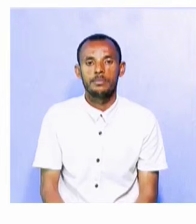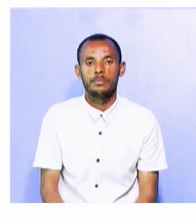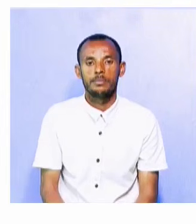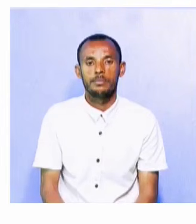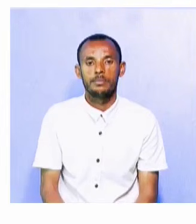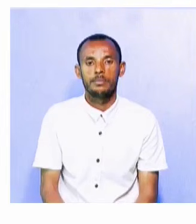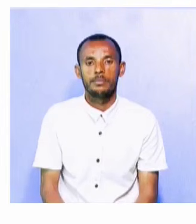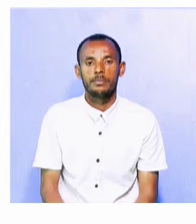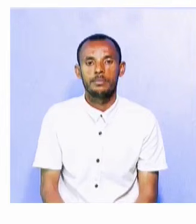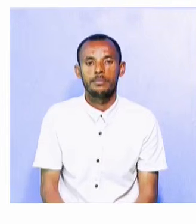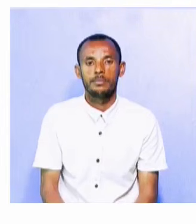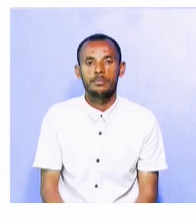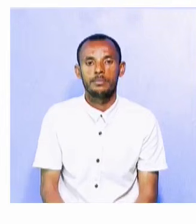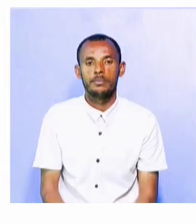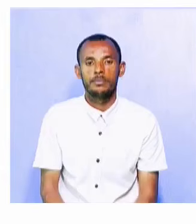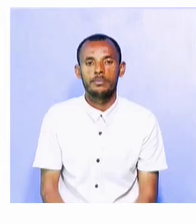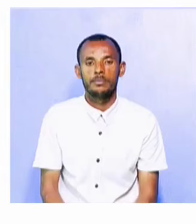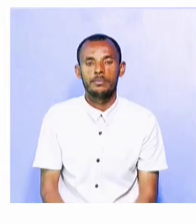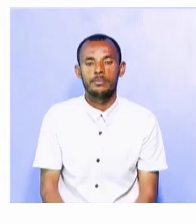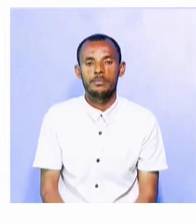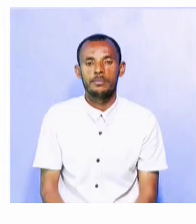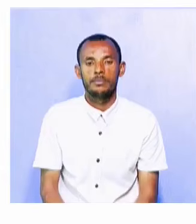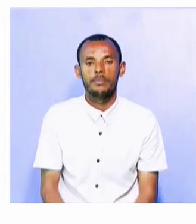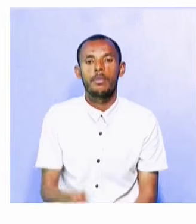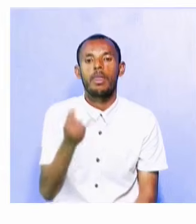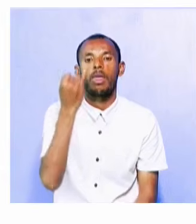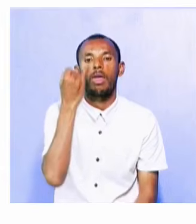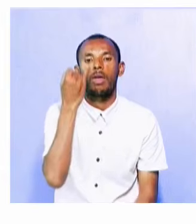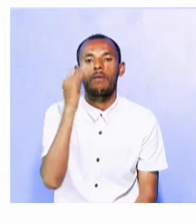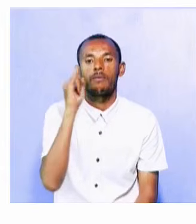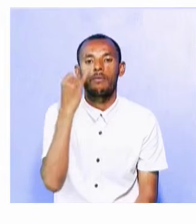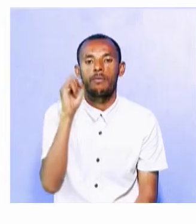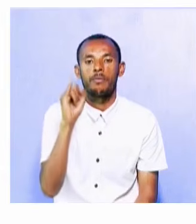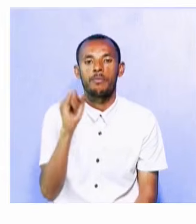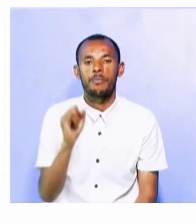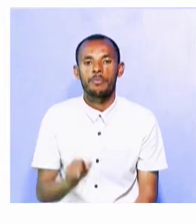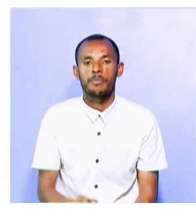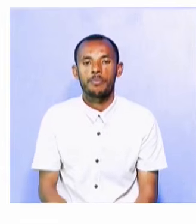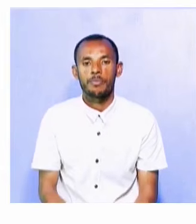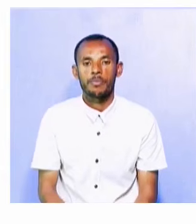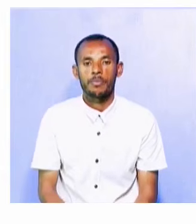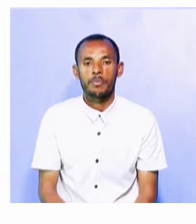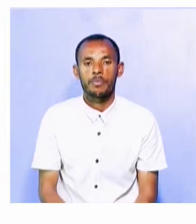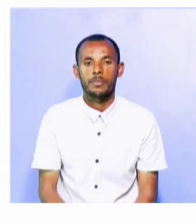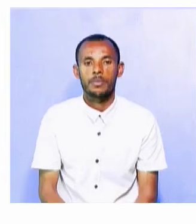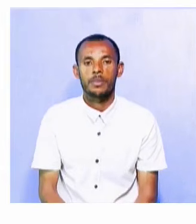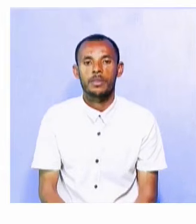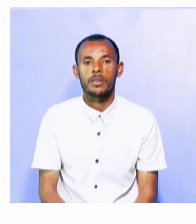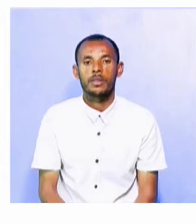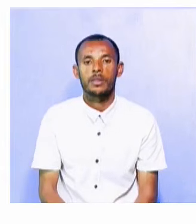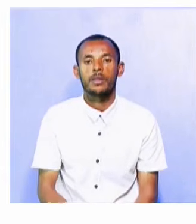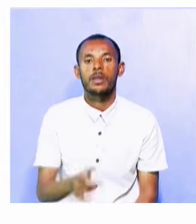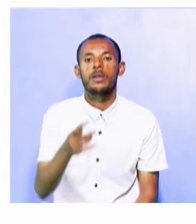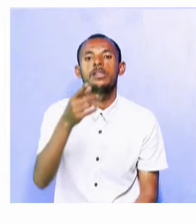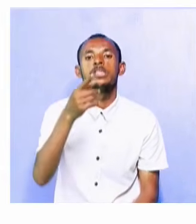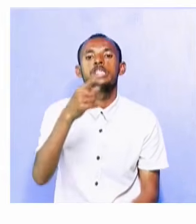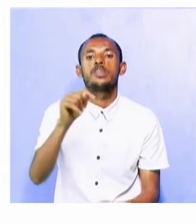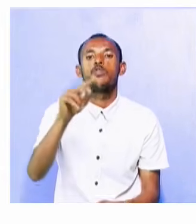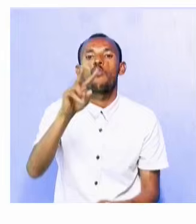If the volume